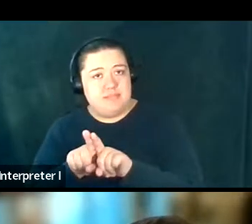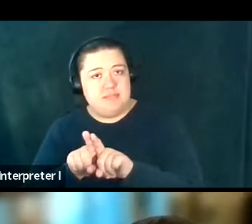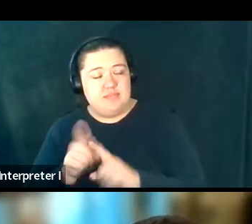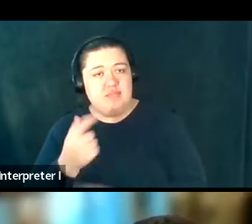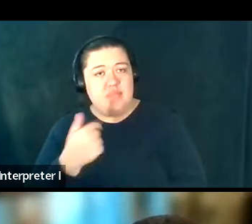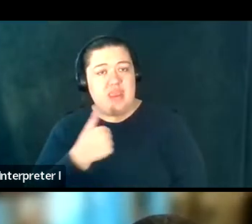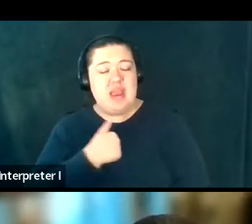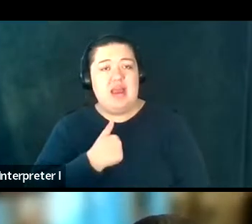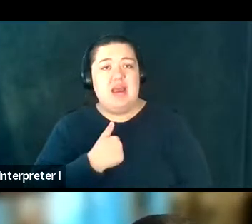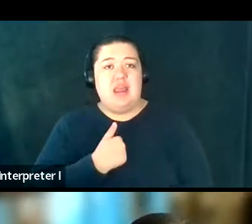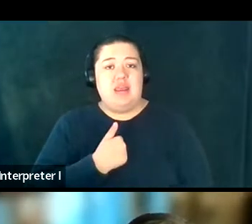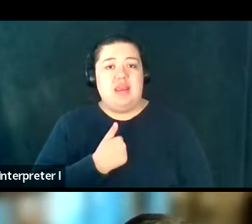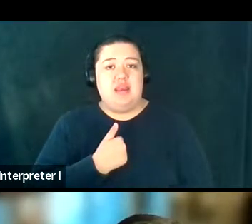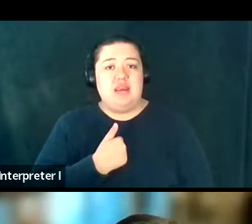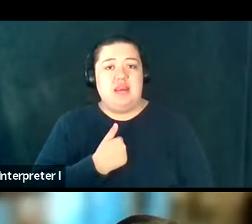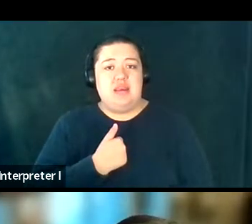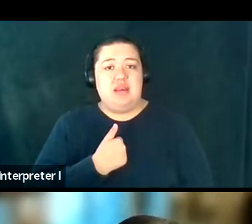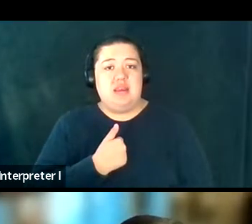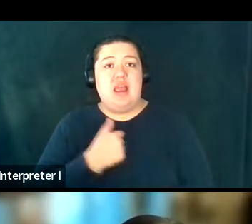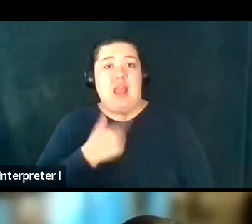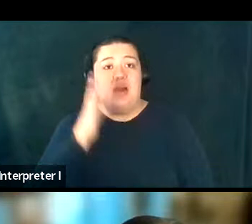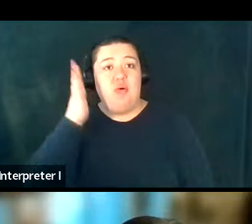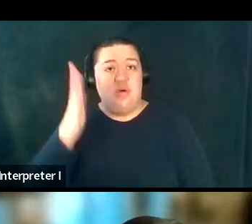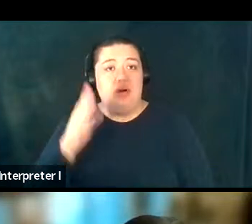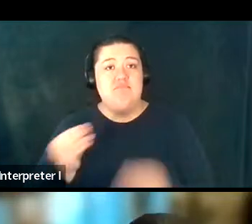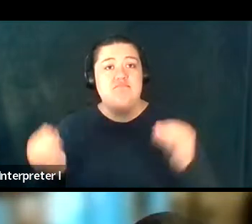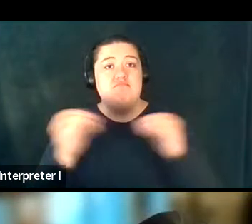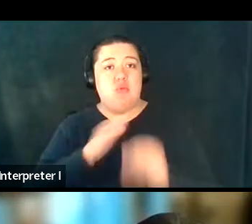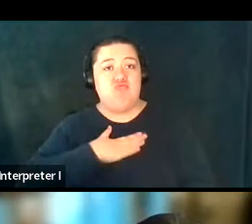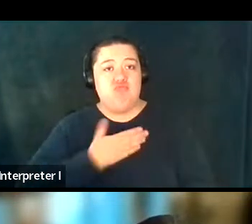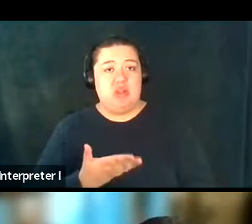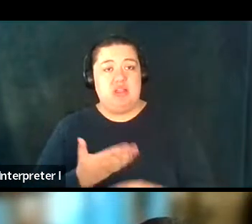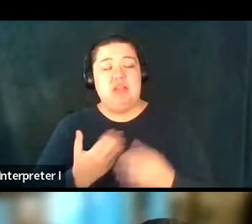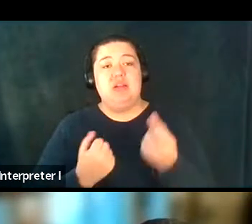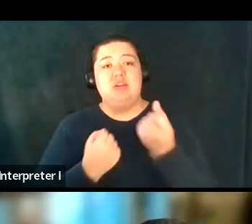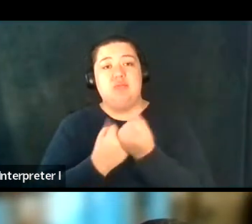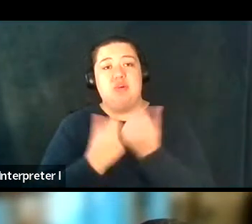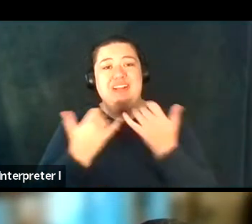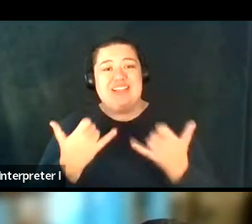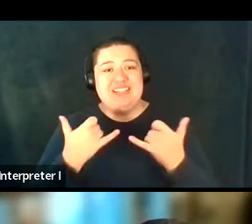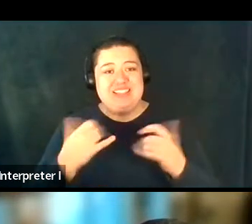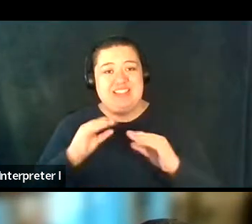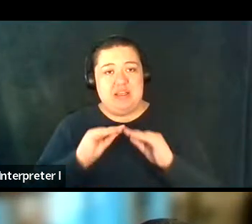I would be more willing to support the existing amendment